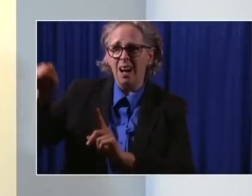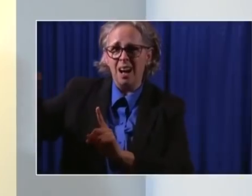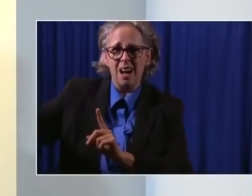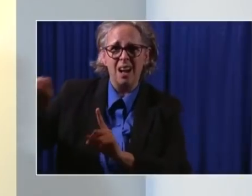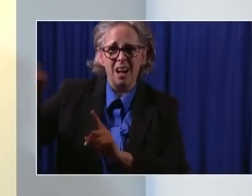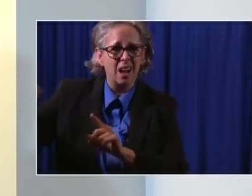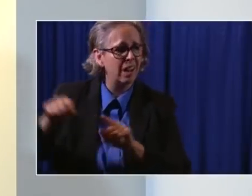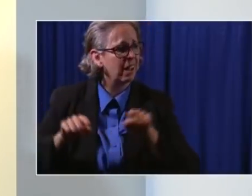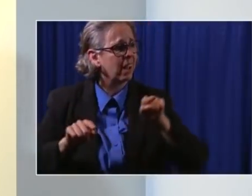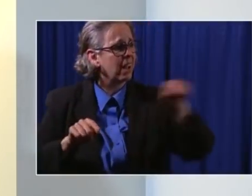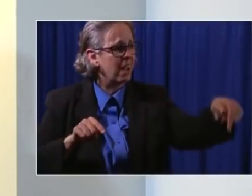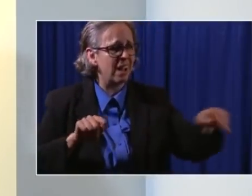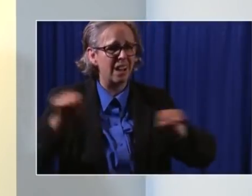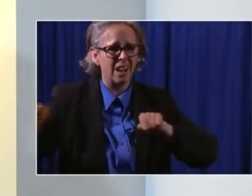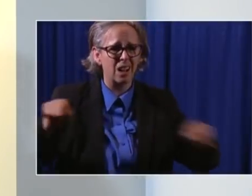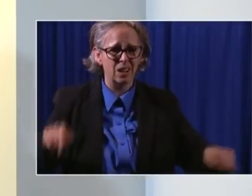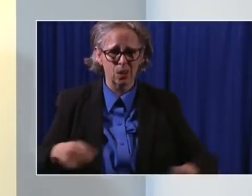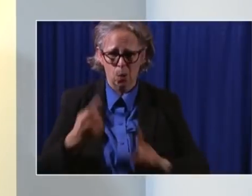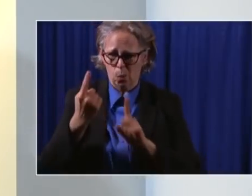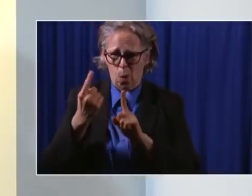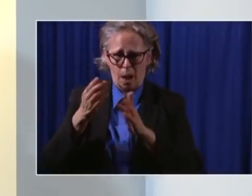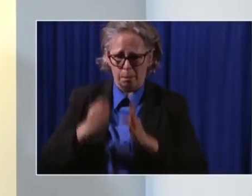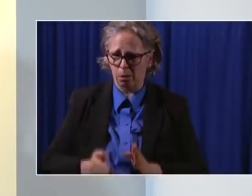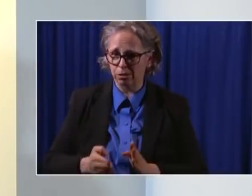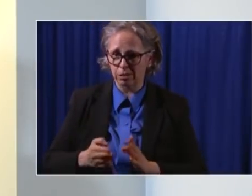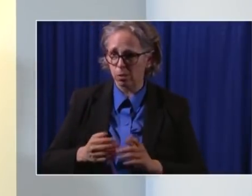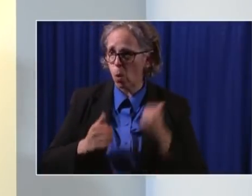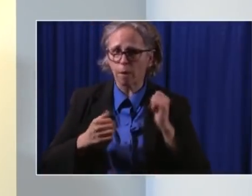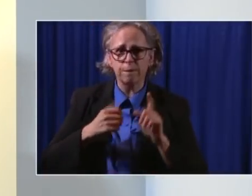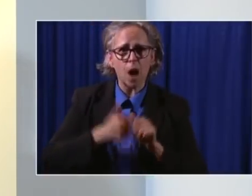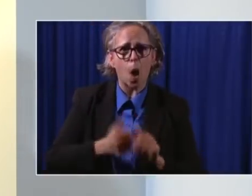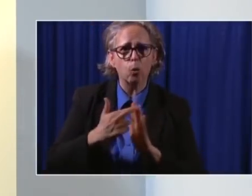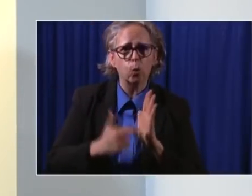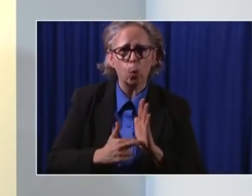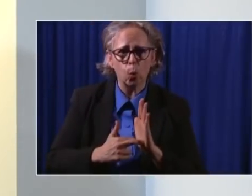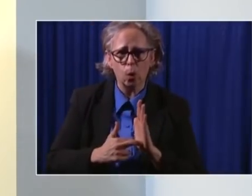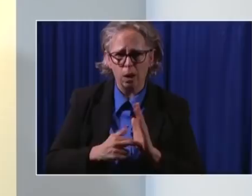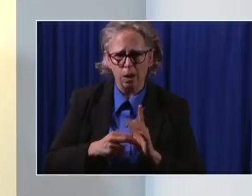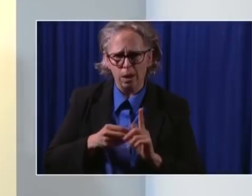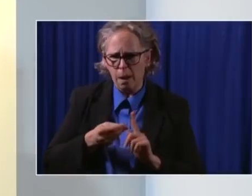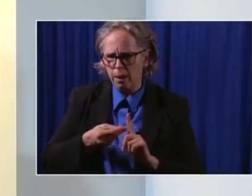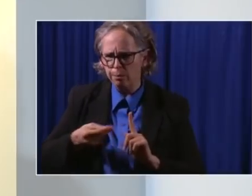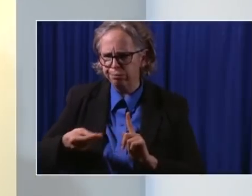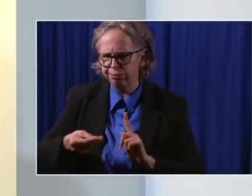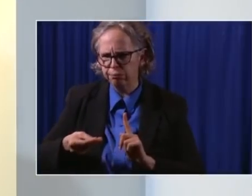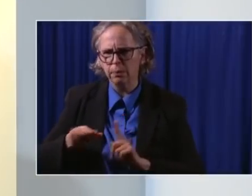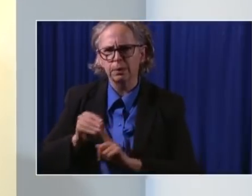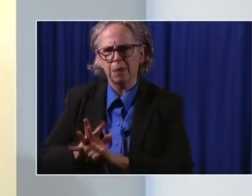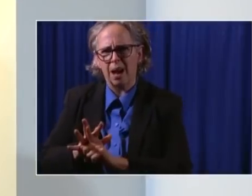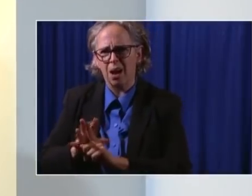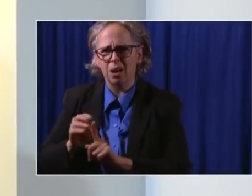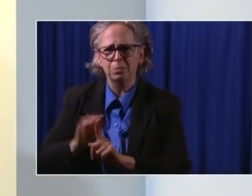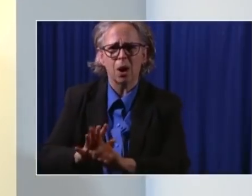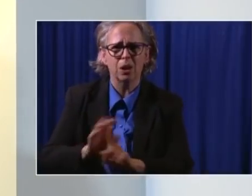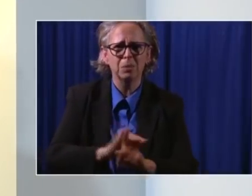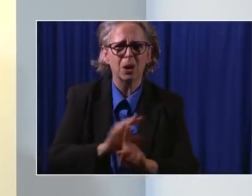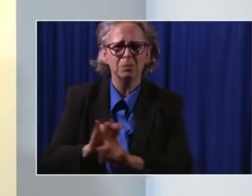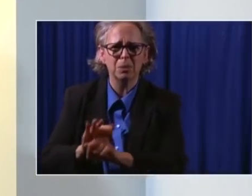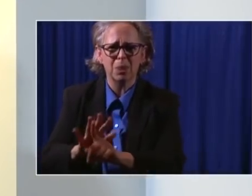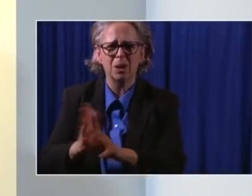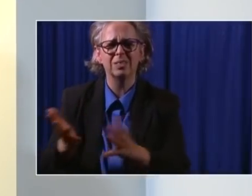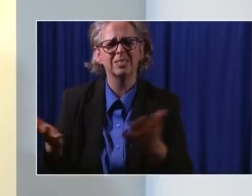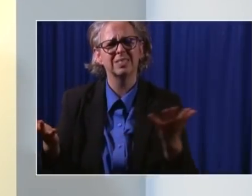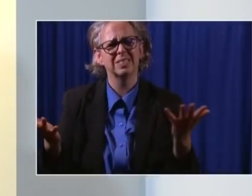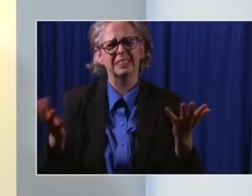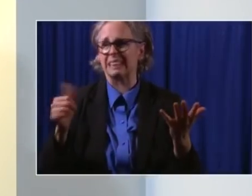following the recommendations and exposing themselves can then turn quickly and expose 10 of their family members to